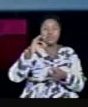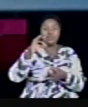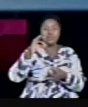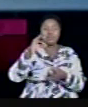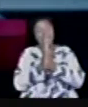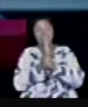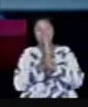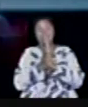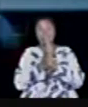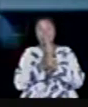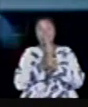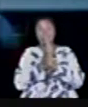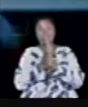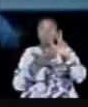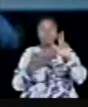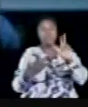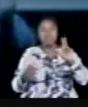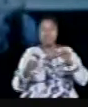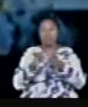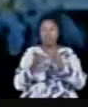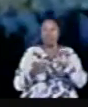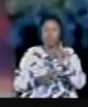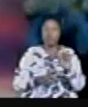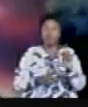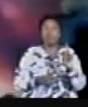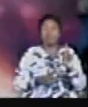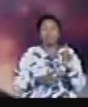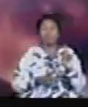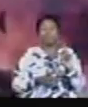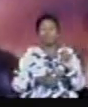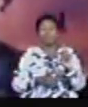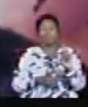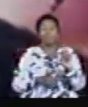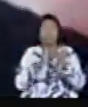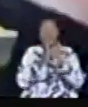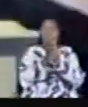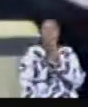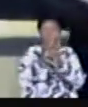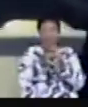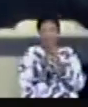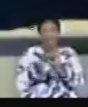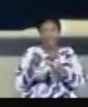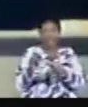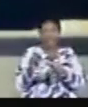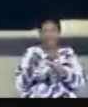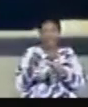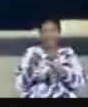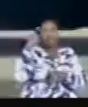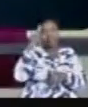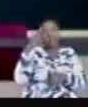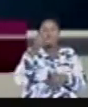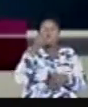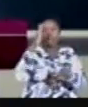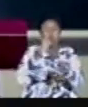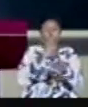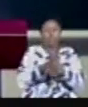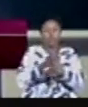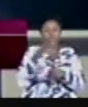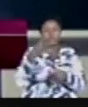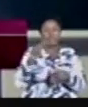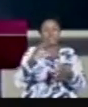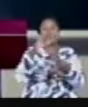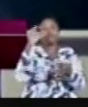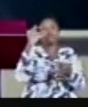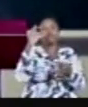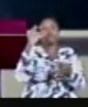Three things. Number one, praying for the promise of the Spirit.